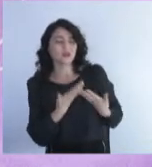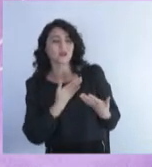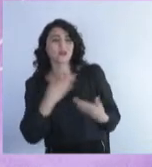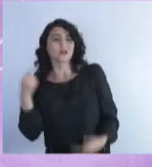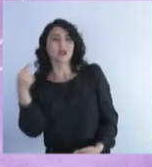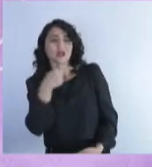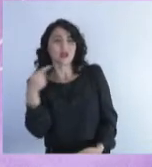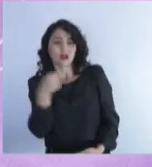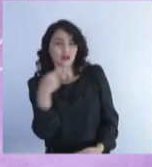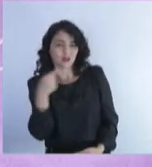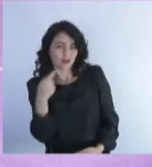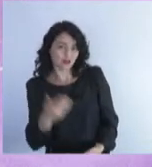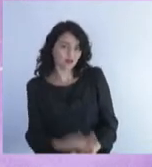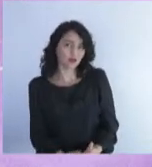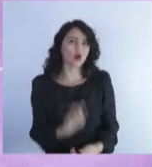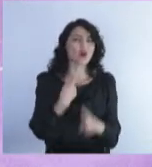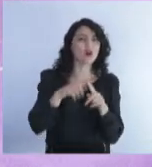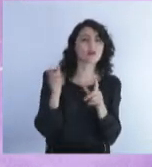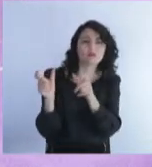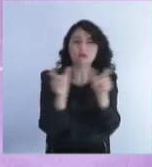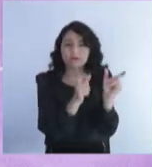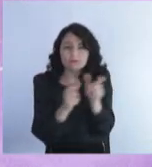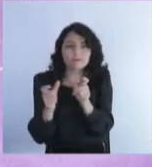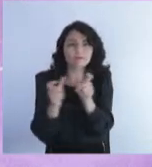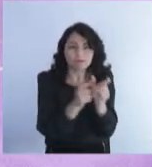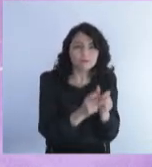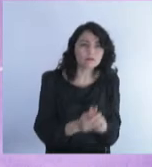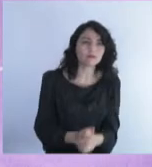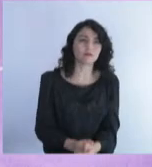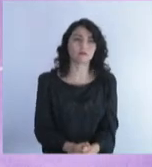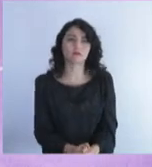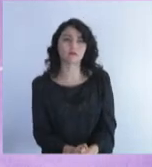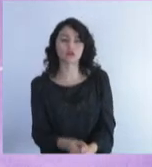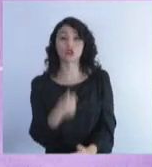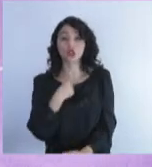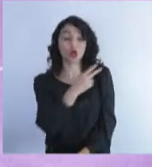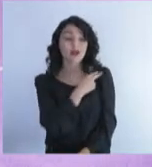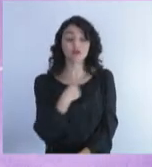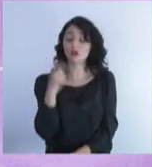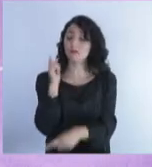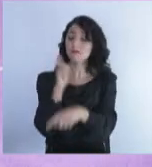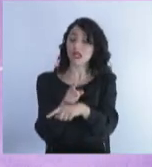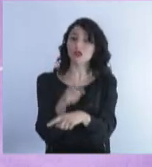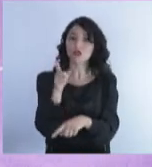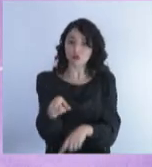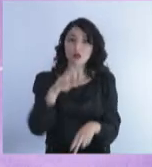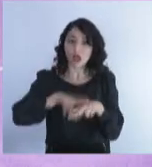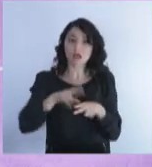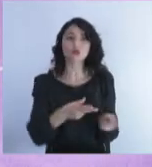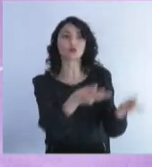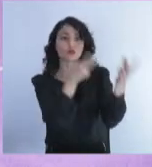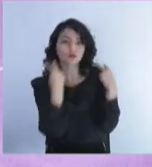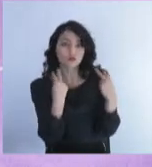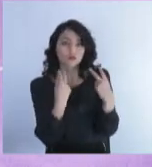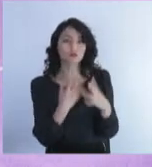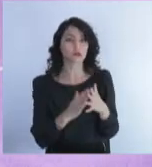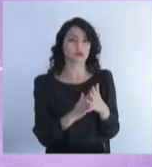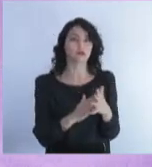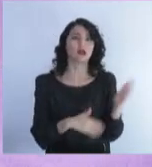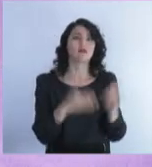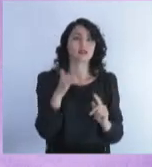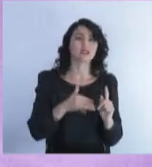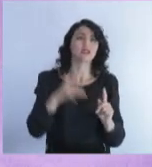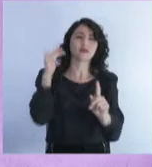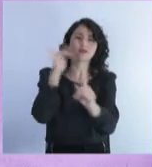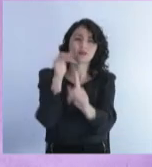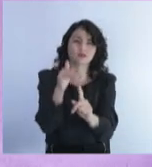the command and control leader. Just do it because I'm the boss. I say so. Who doesn't think twice about blowing